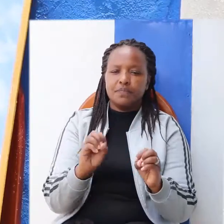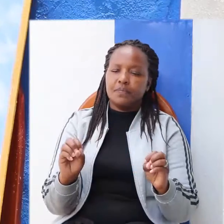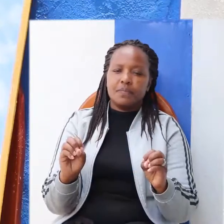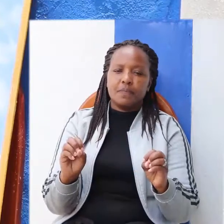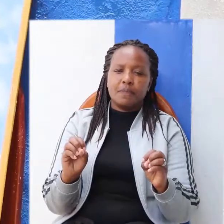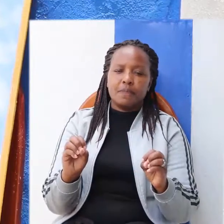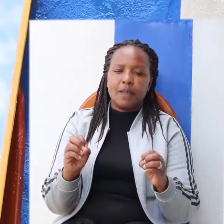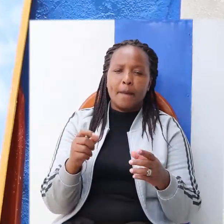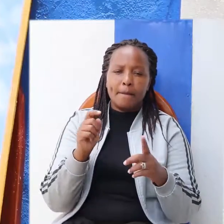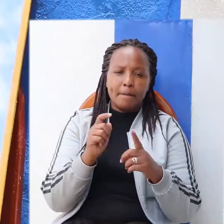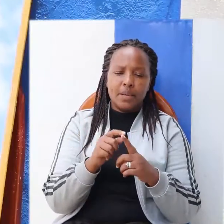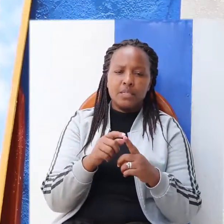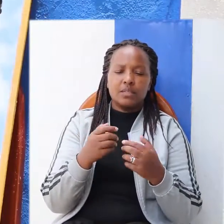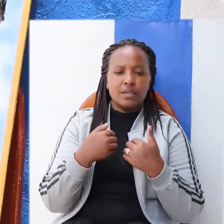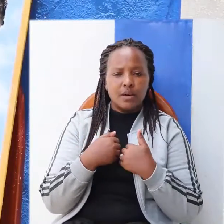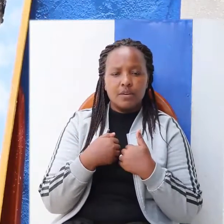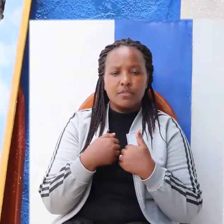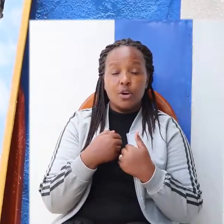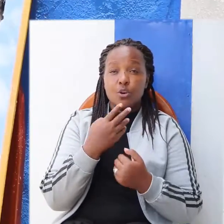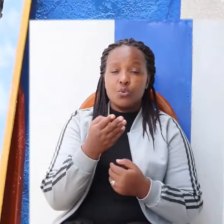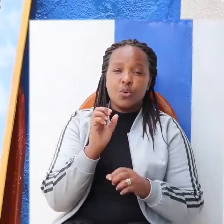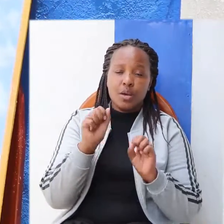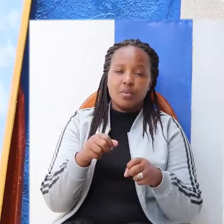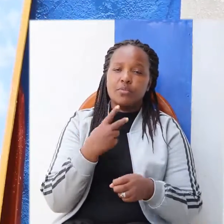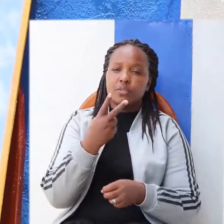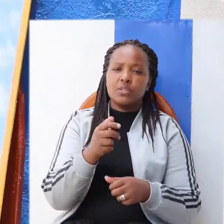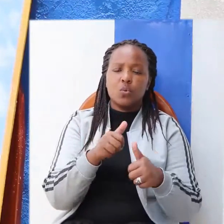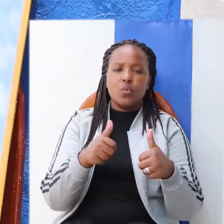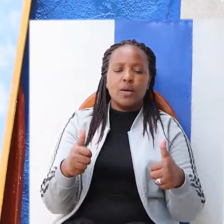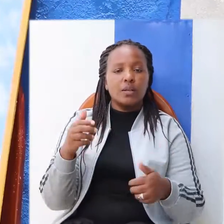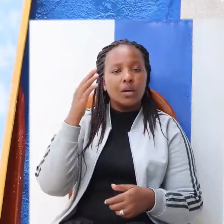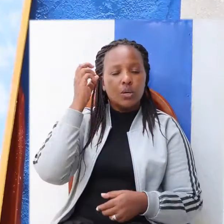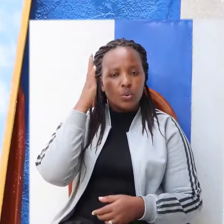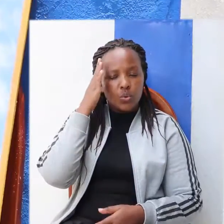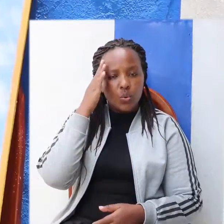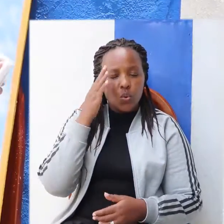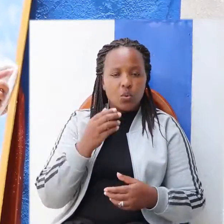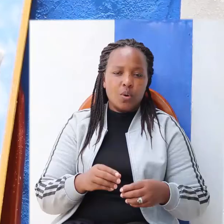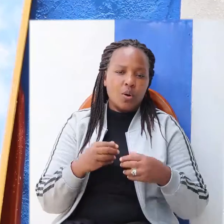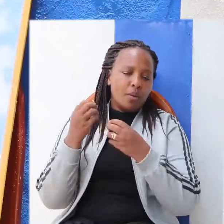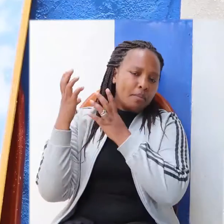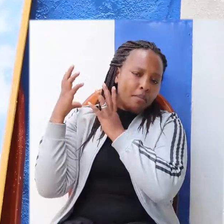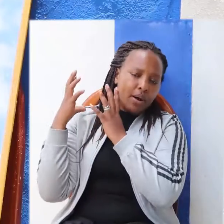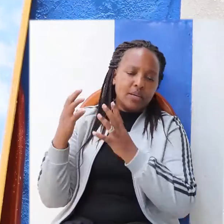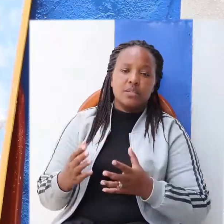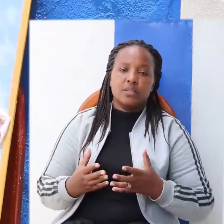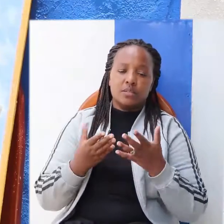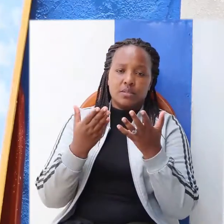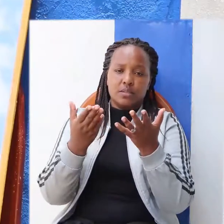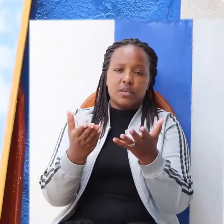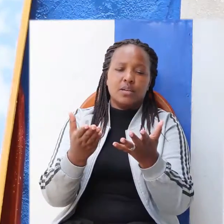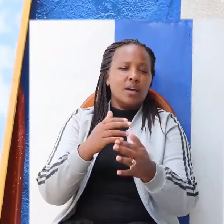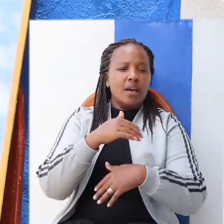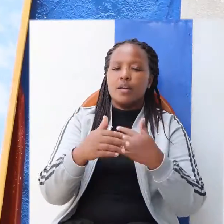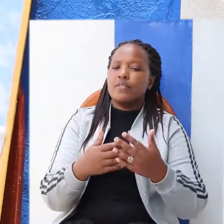It comes with pains. But once you're able to focus clearly, you know where to take your burdens,